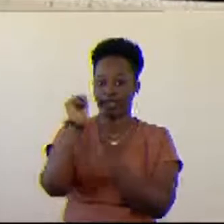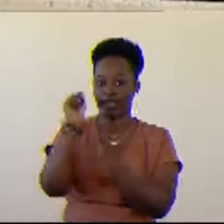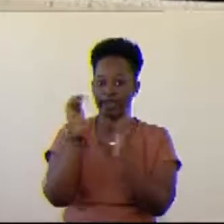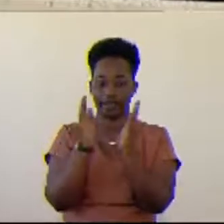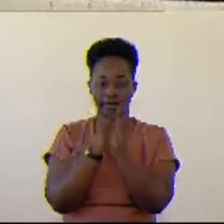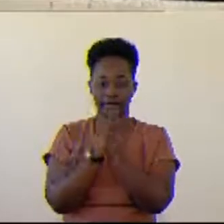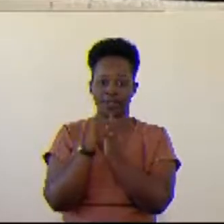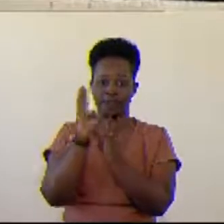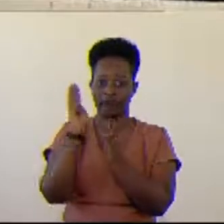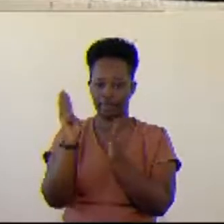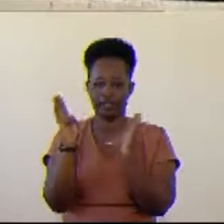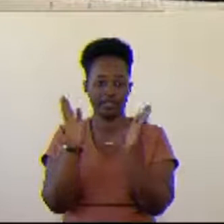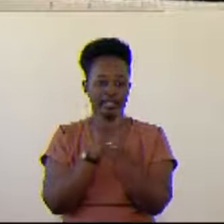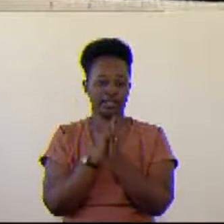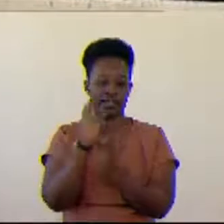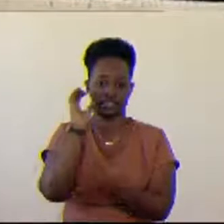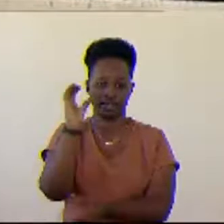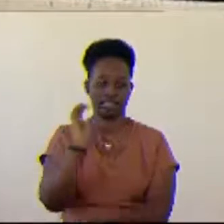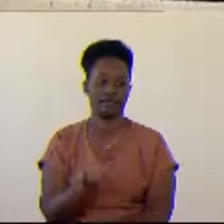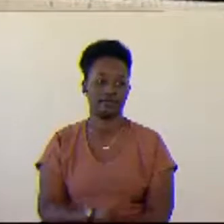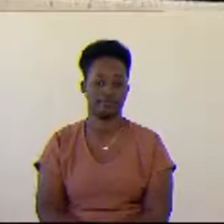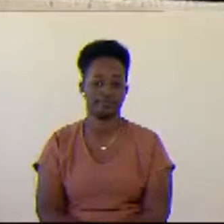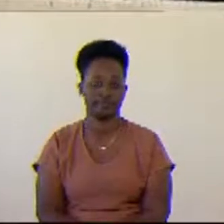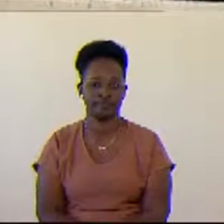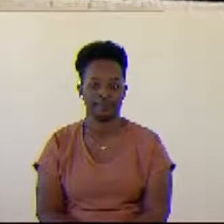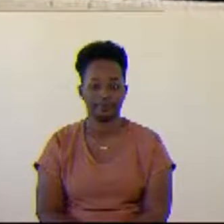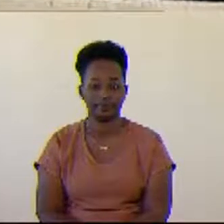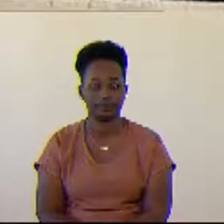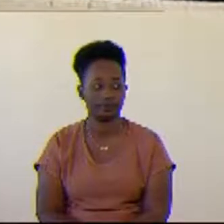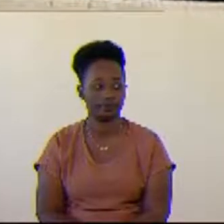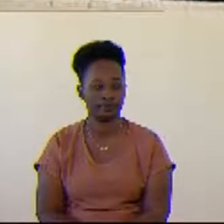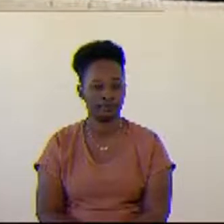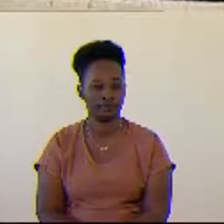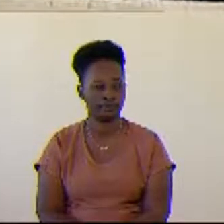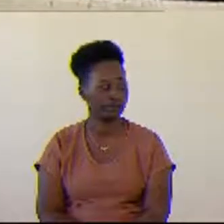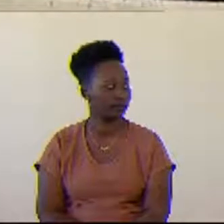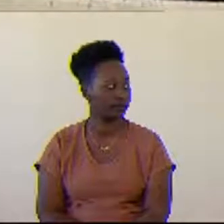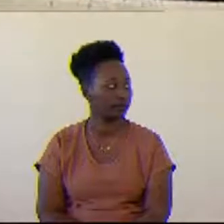And so let me label this hole A,